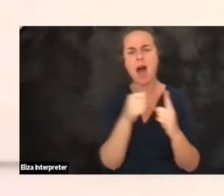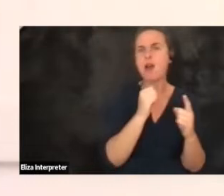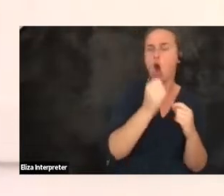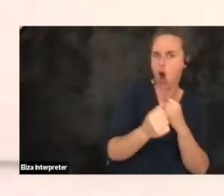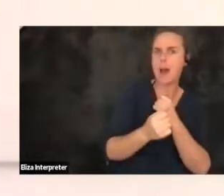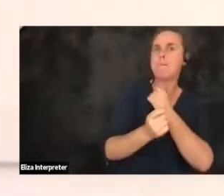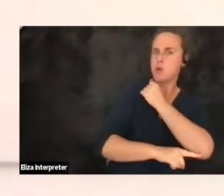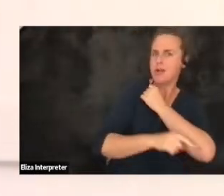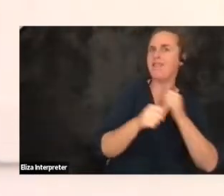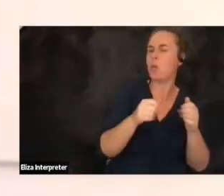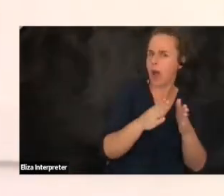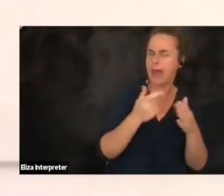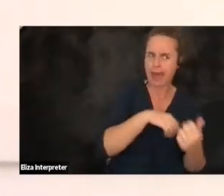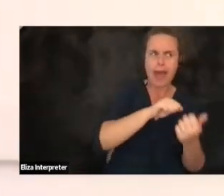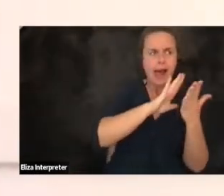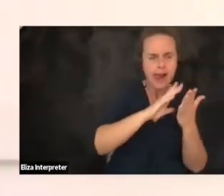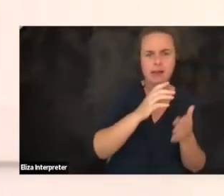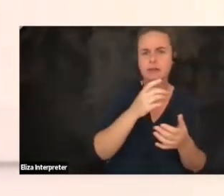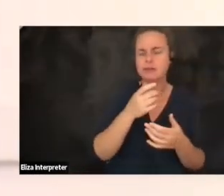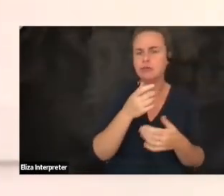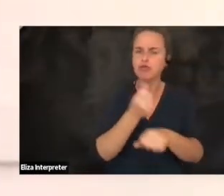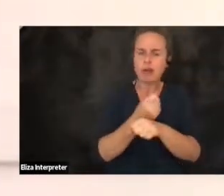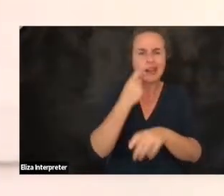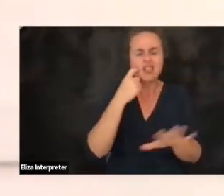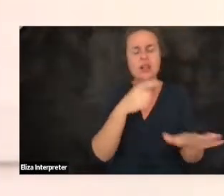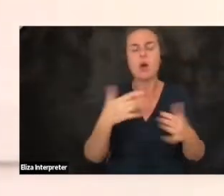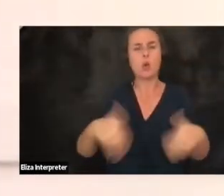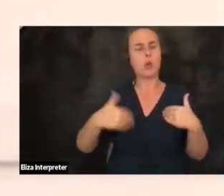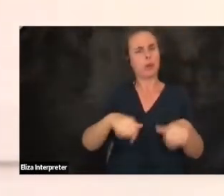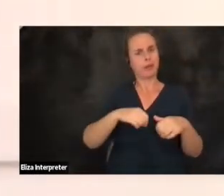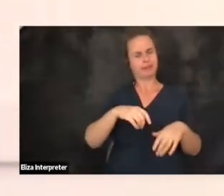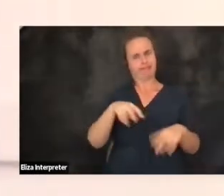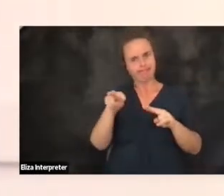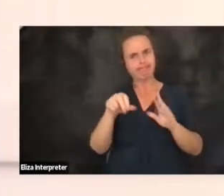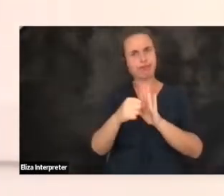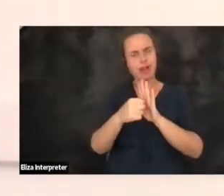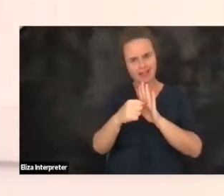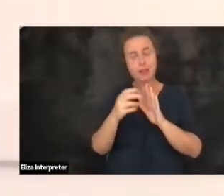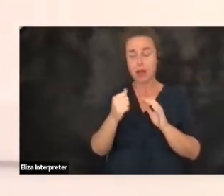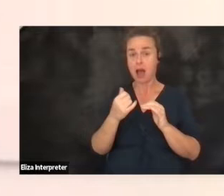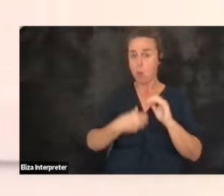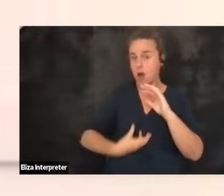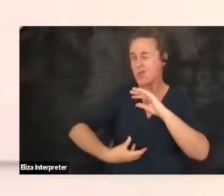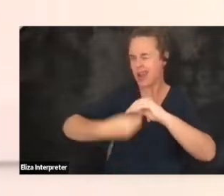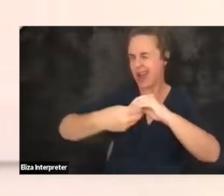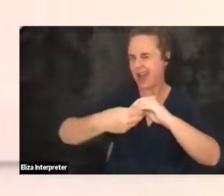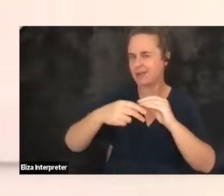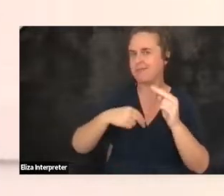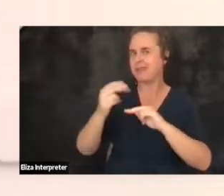in continuing to build on what you have done so far. I do want to thank the